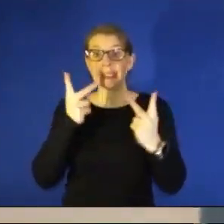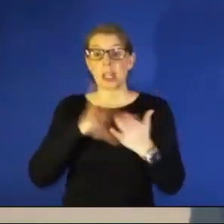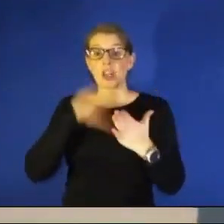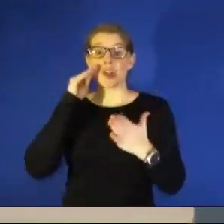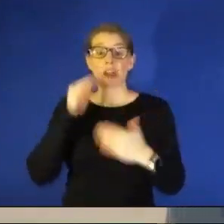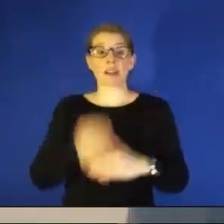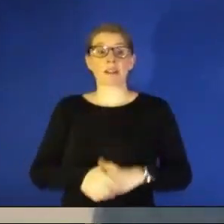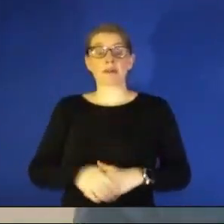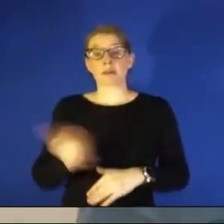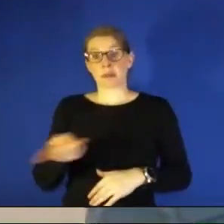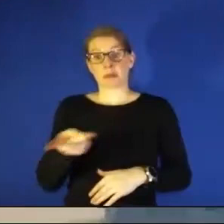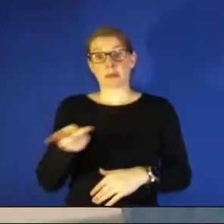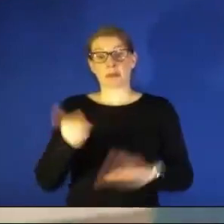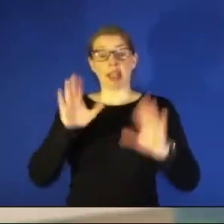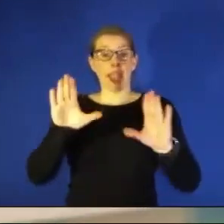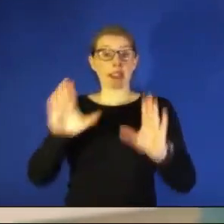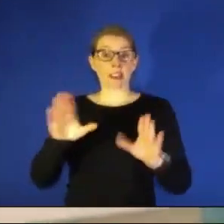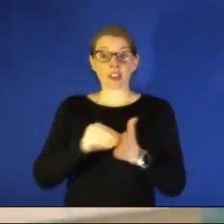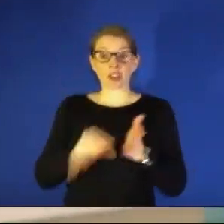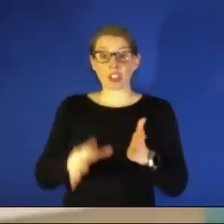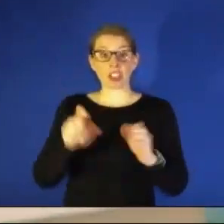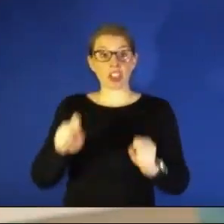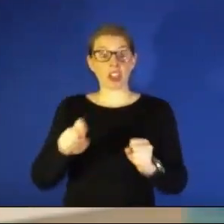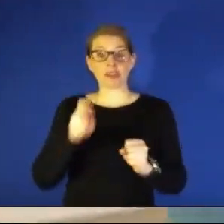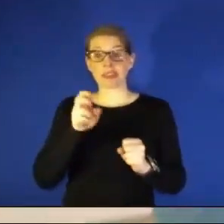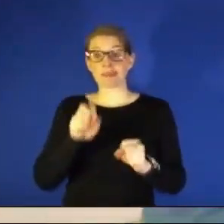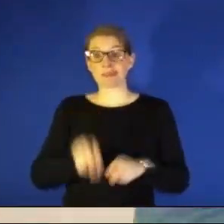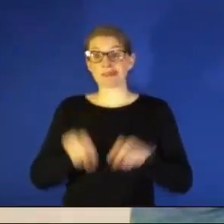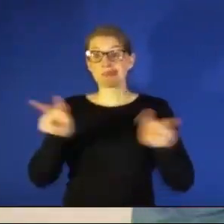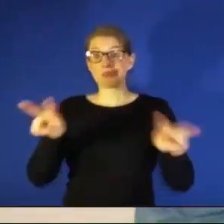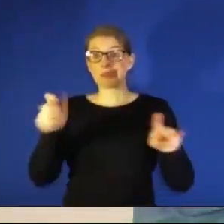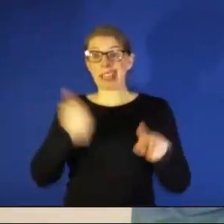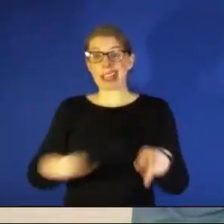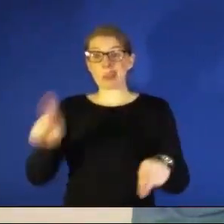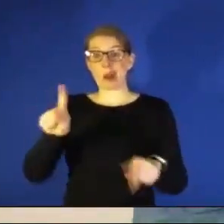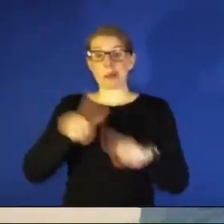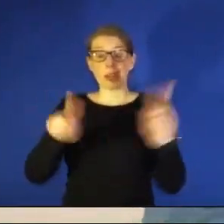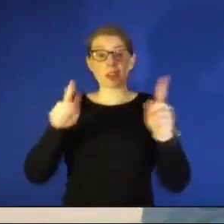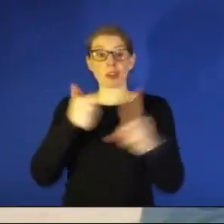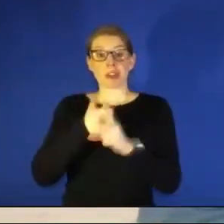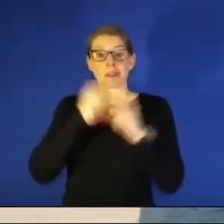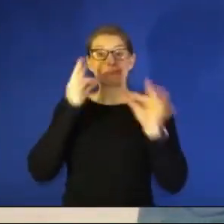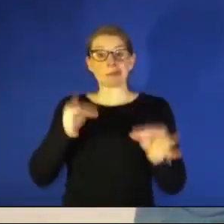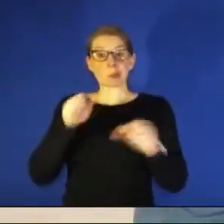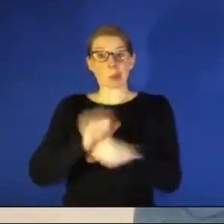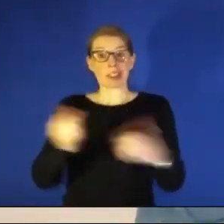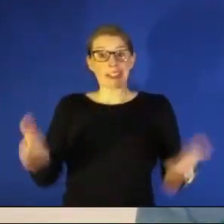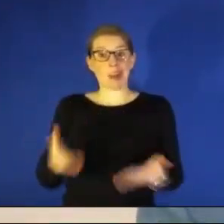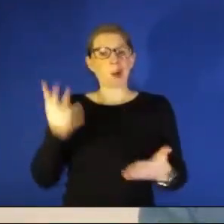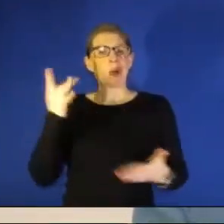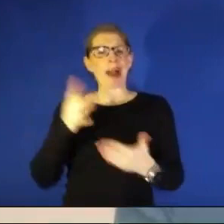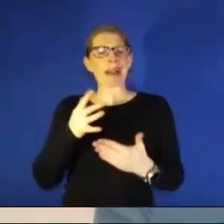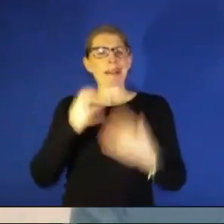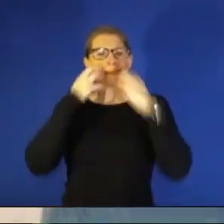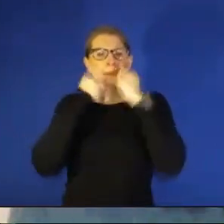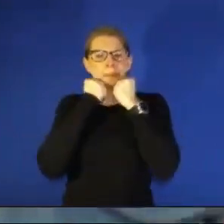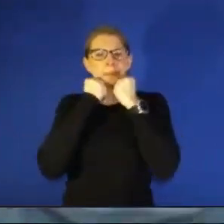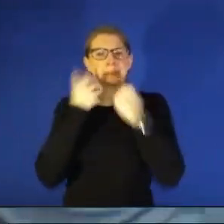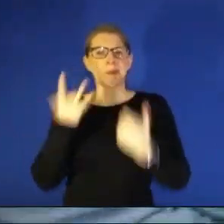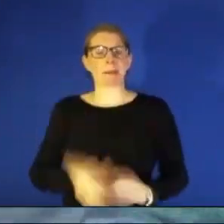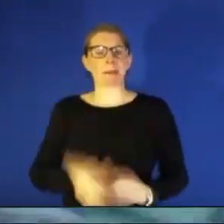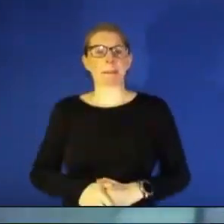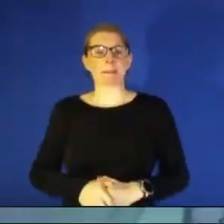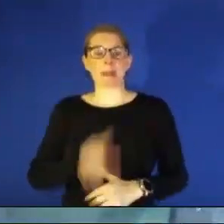and Ellen, were excellent students. You could have gone anywhere. You're at the University of Kansas Health System. Why is that so special to you, Katie? I'm actually